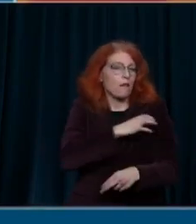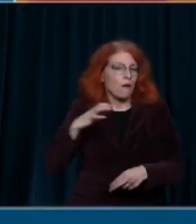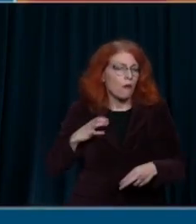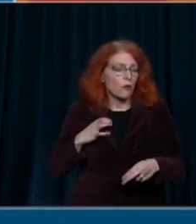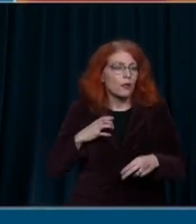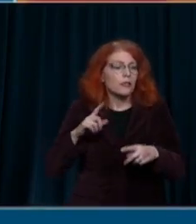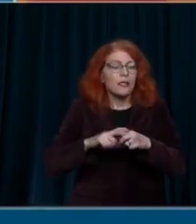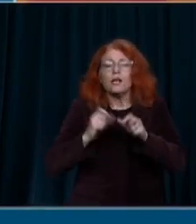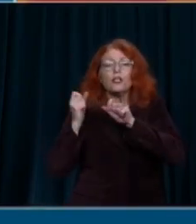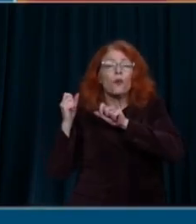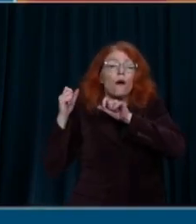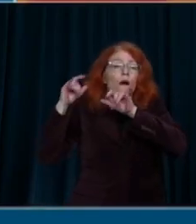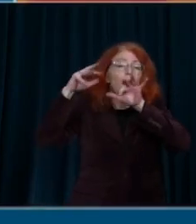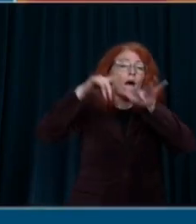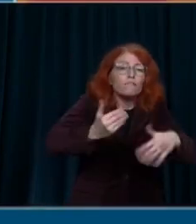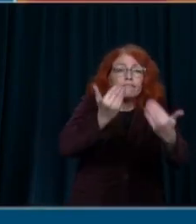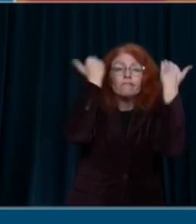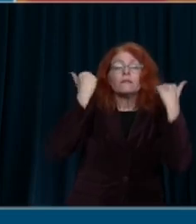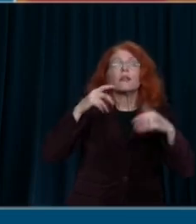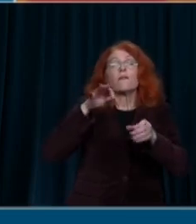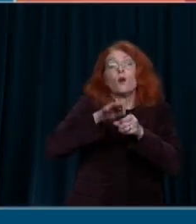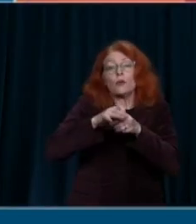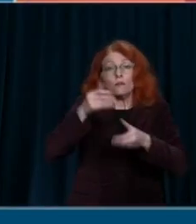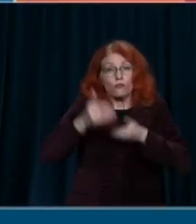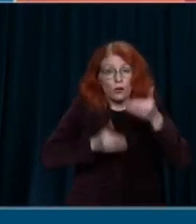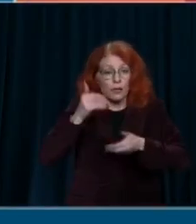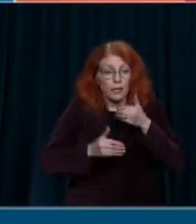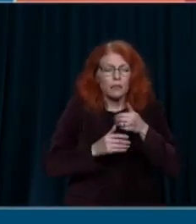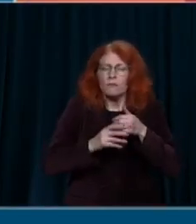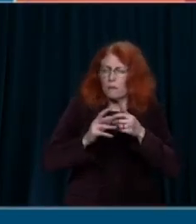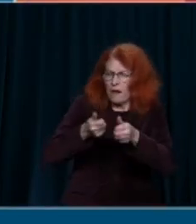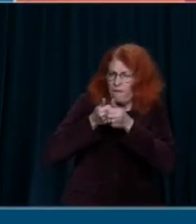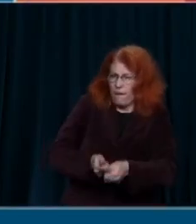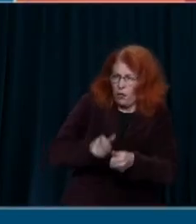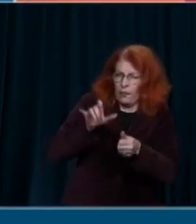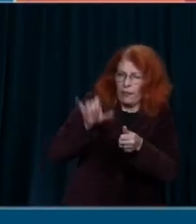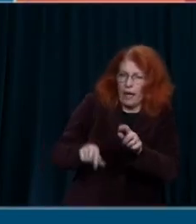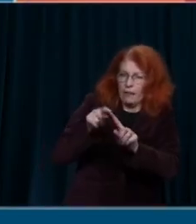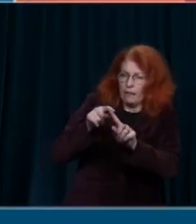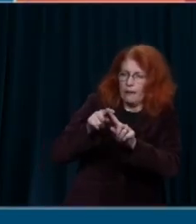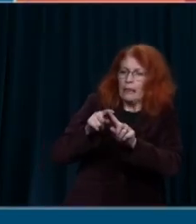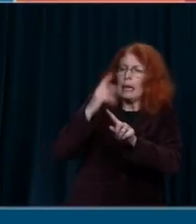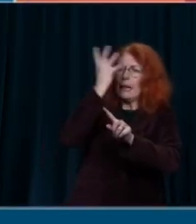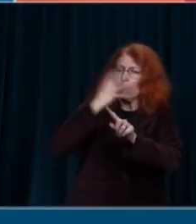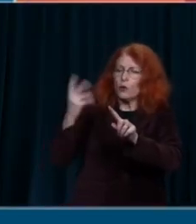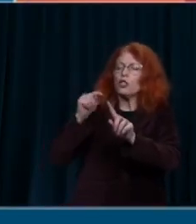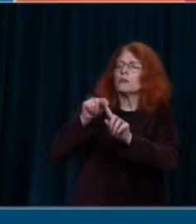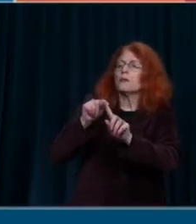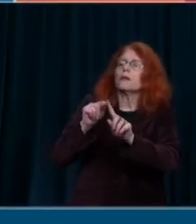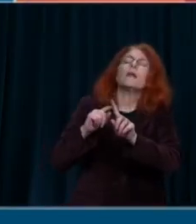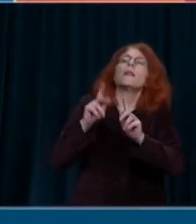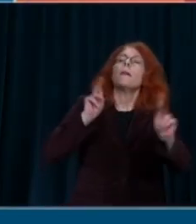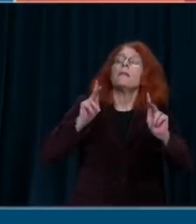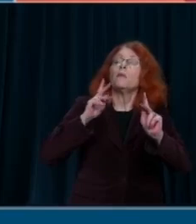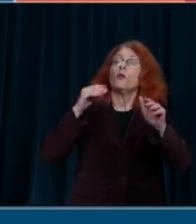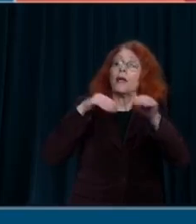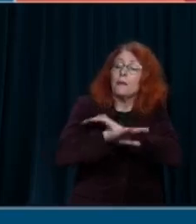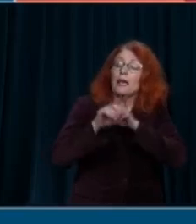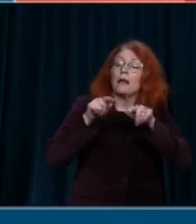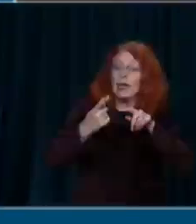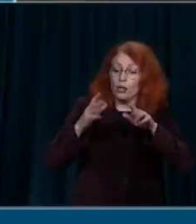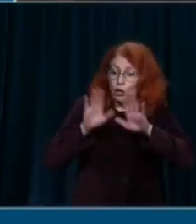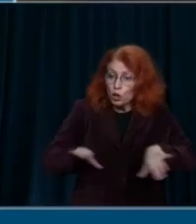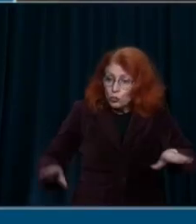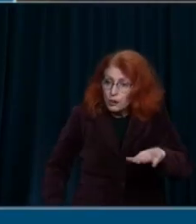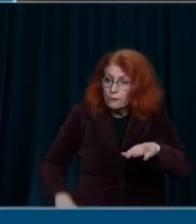to overflow the voting process. Sticking with you, staying on immigration, what do we do with the people who came here as children,